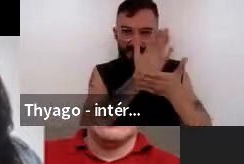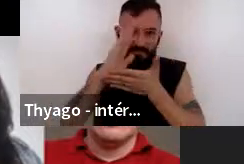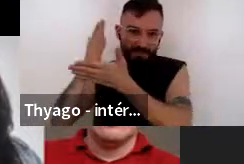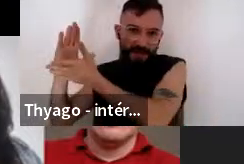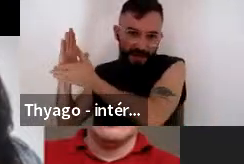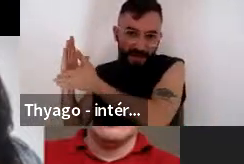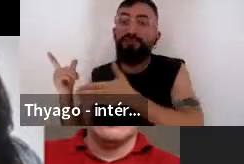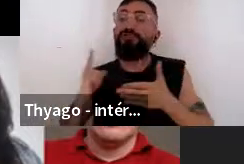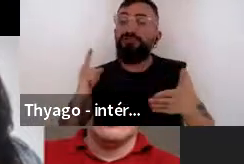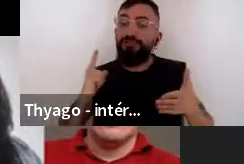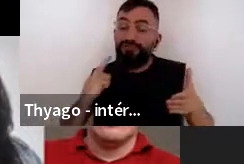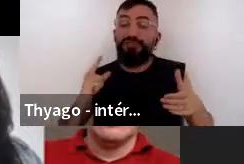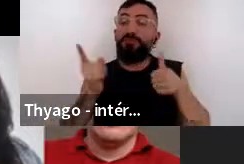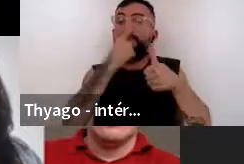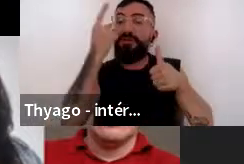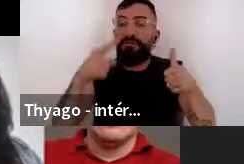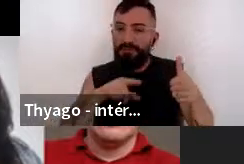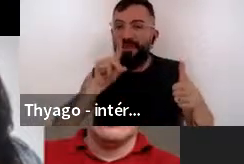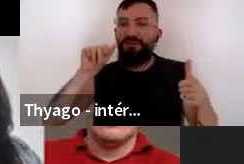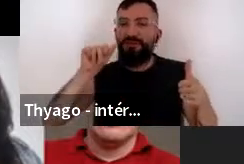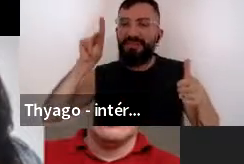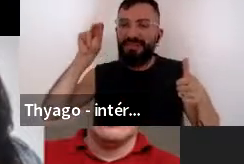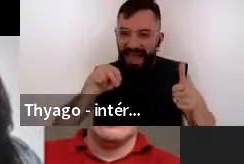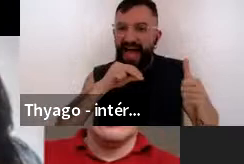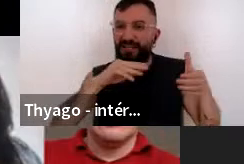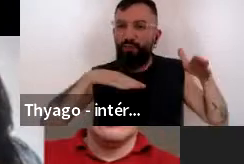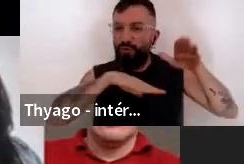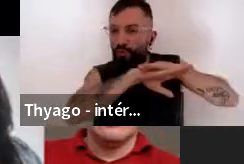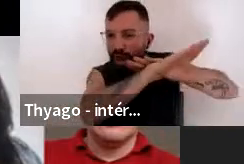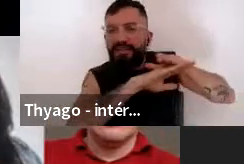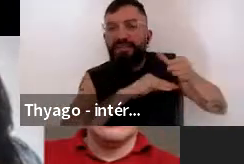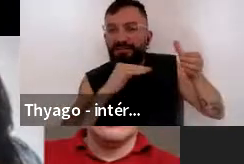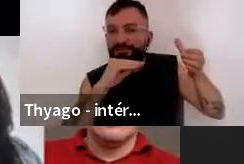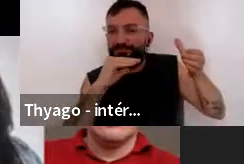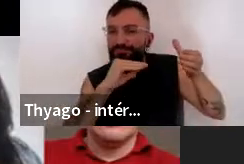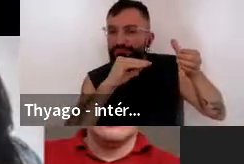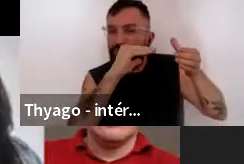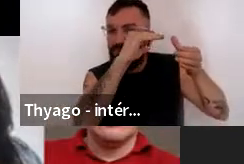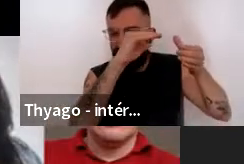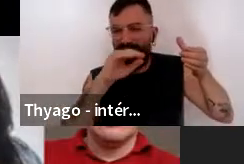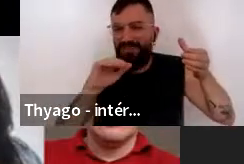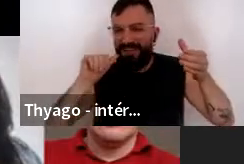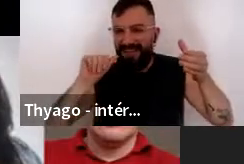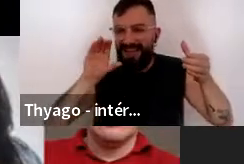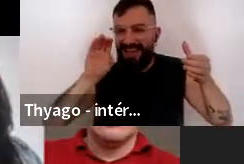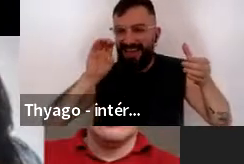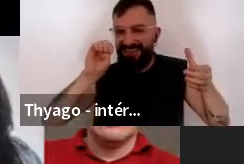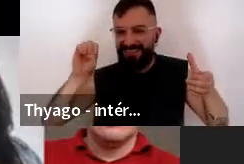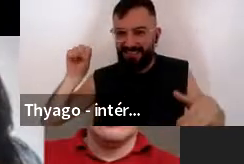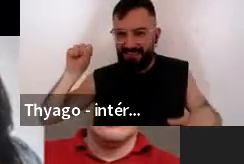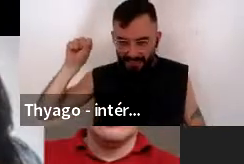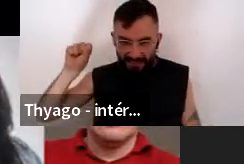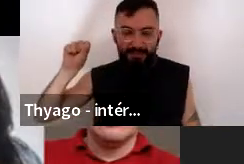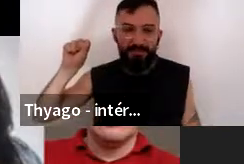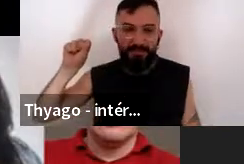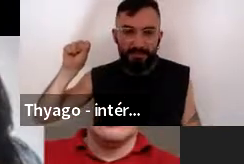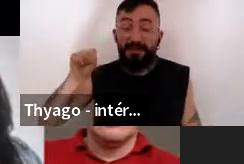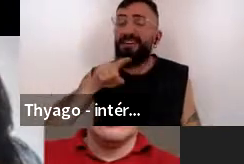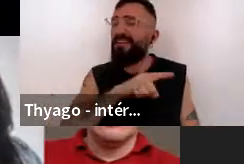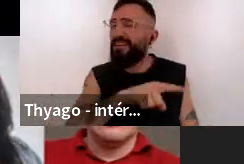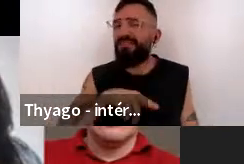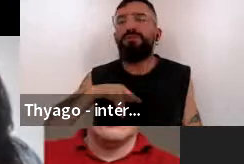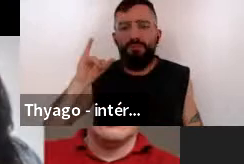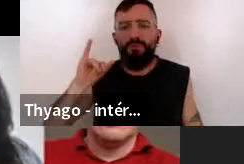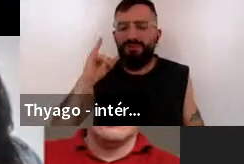a database we created using Microsoft Access. Okay, that's a very